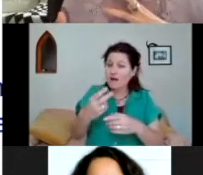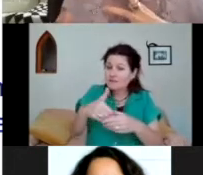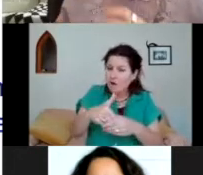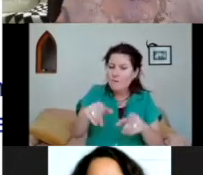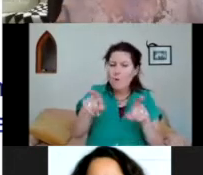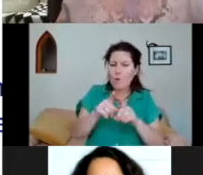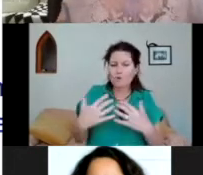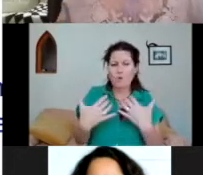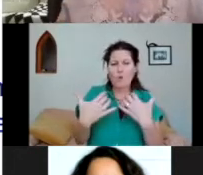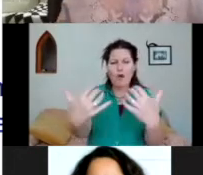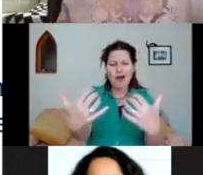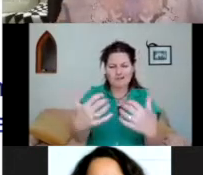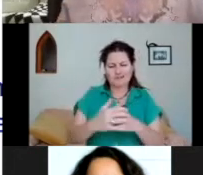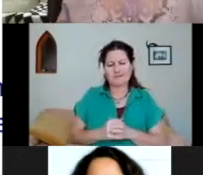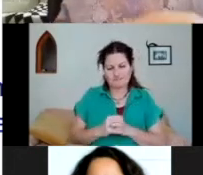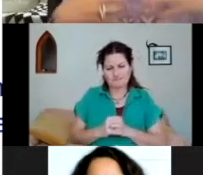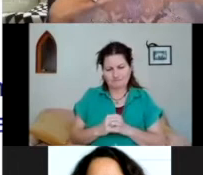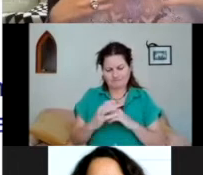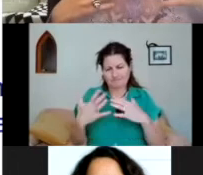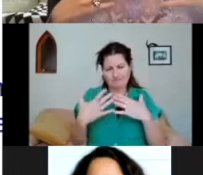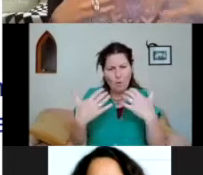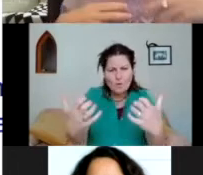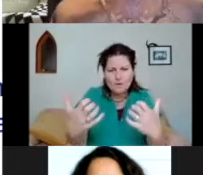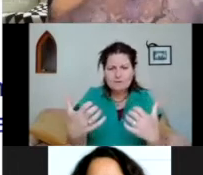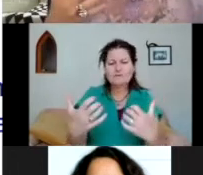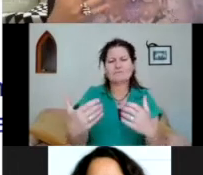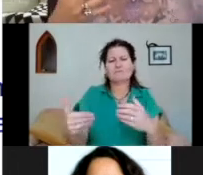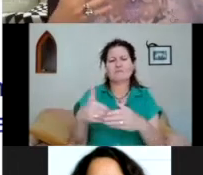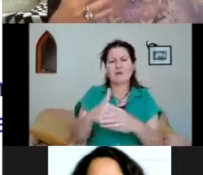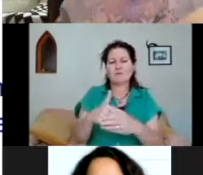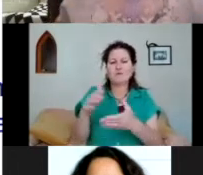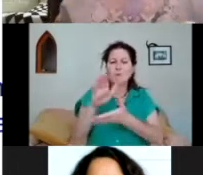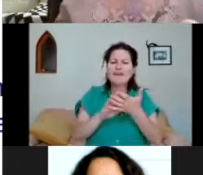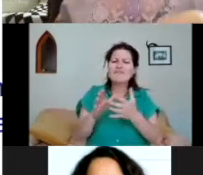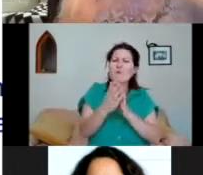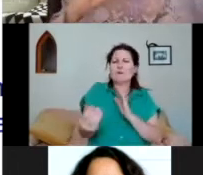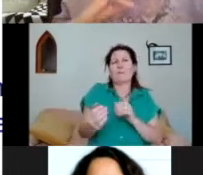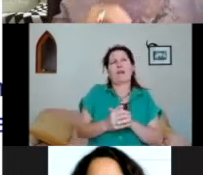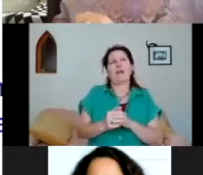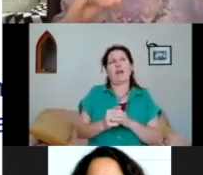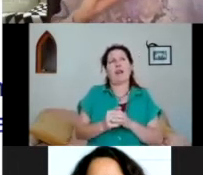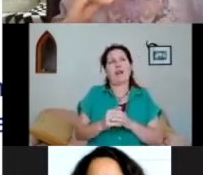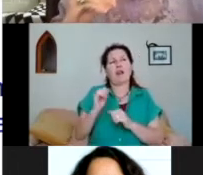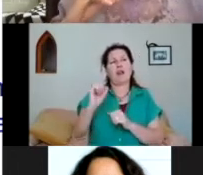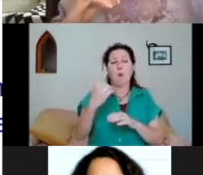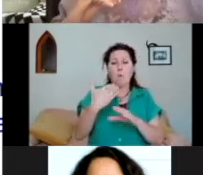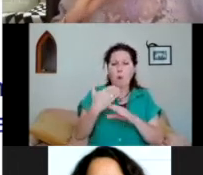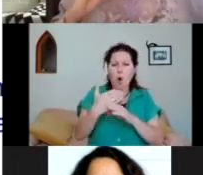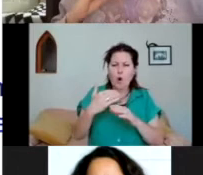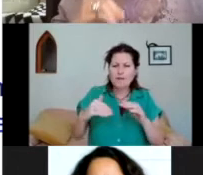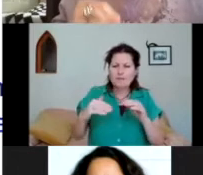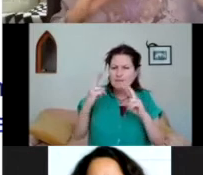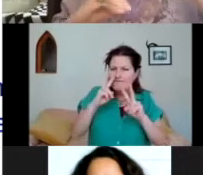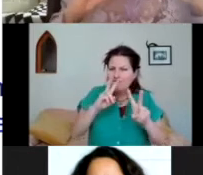in January. So that means, for example, if the work is highly visual, it's creatively